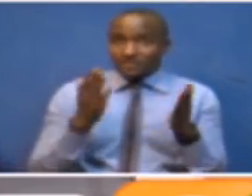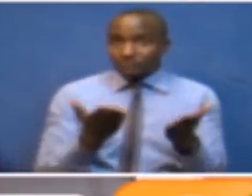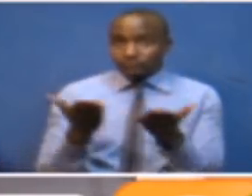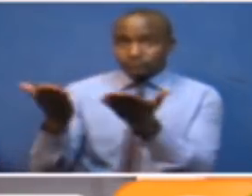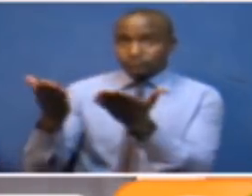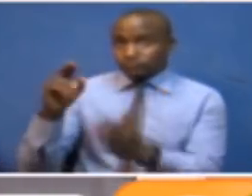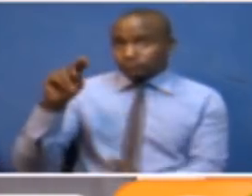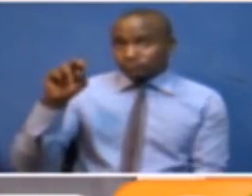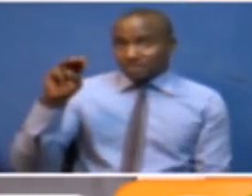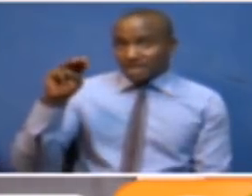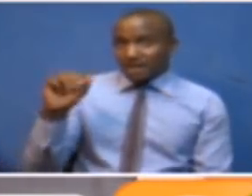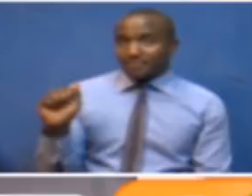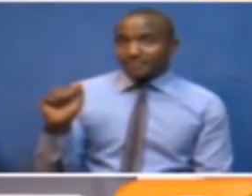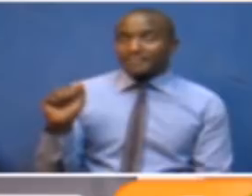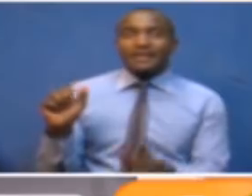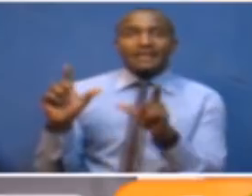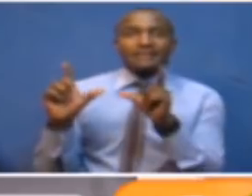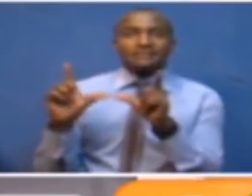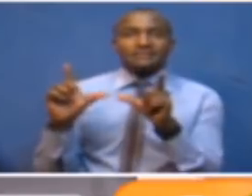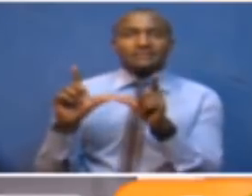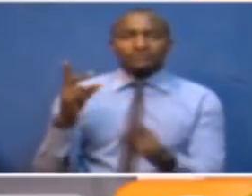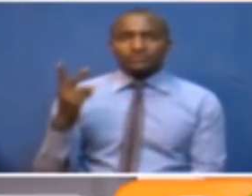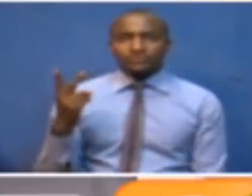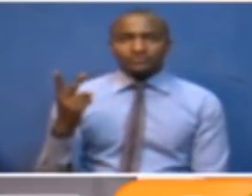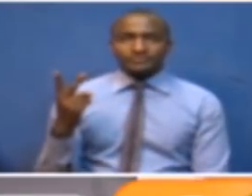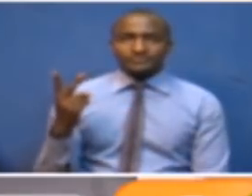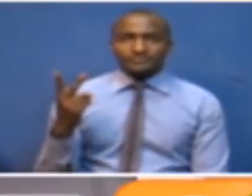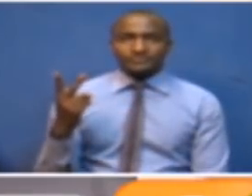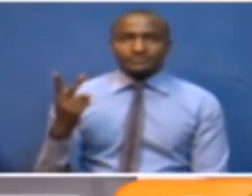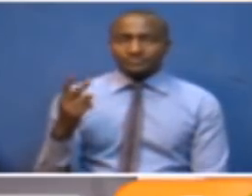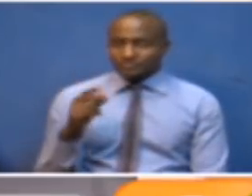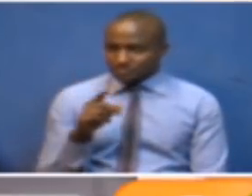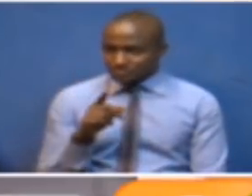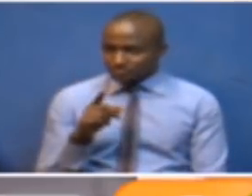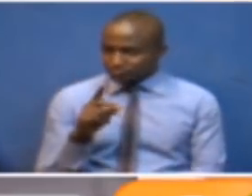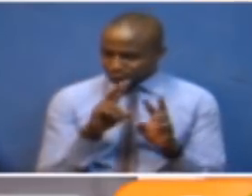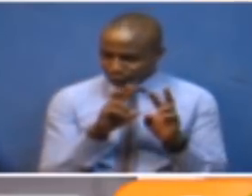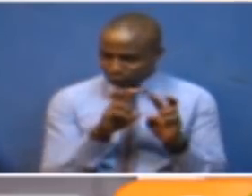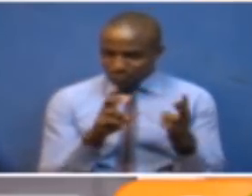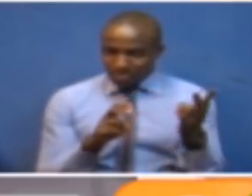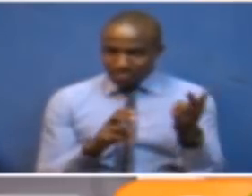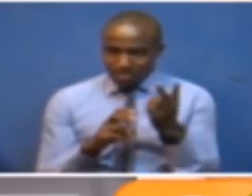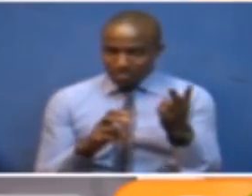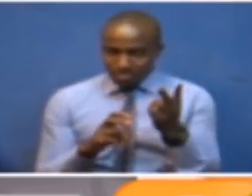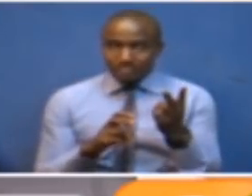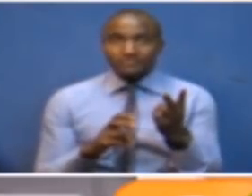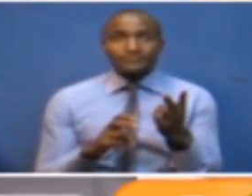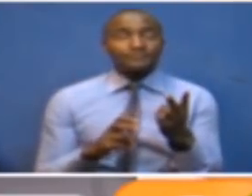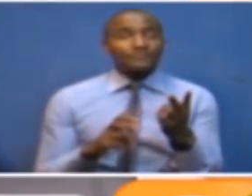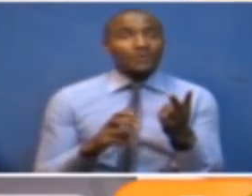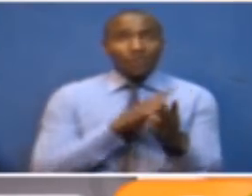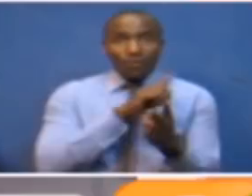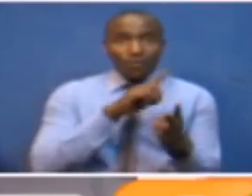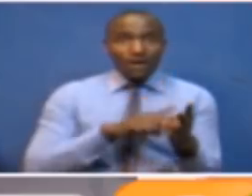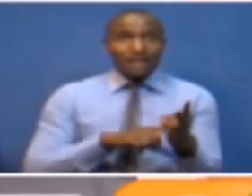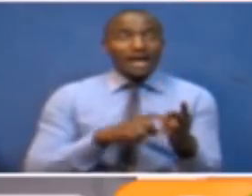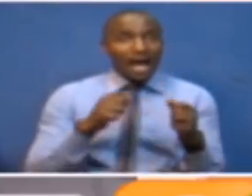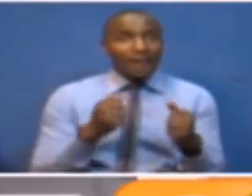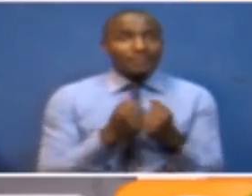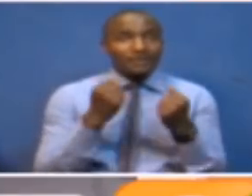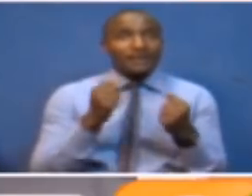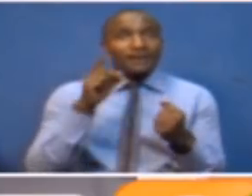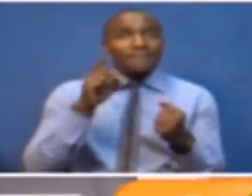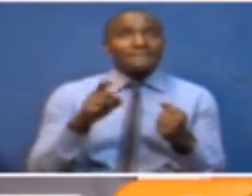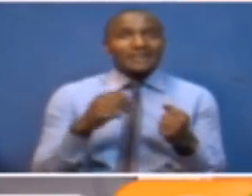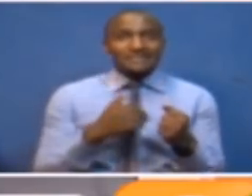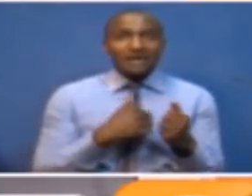and you get two certifications, the environmental impact assessment and the social impact assessment. By the way, when all of this is happening, you're supposed to have a sign